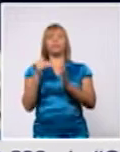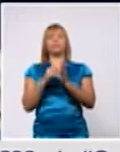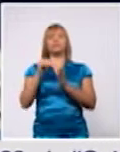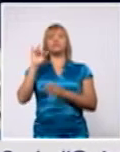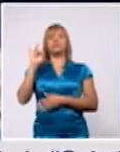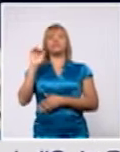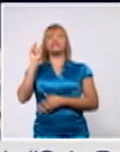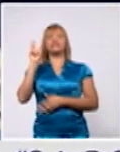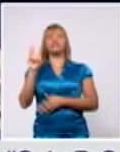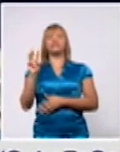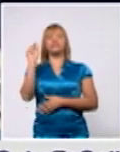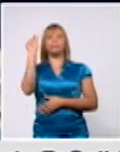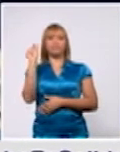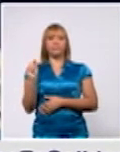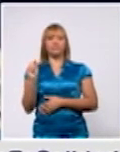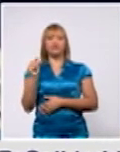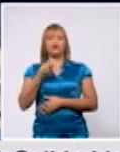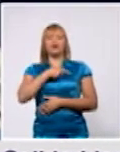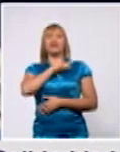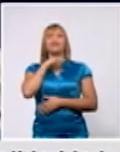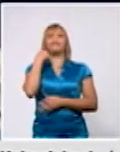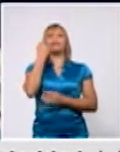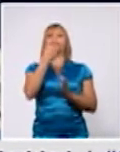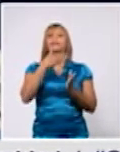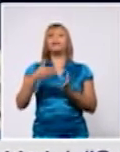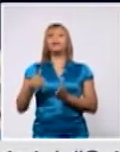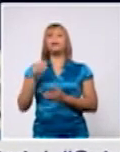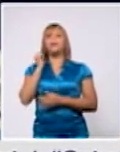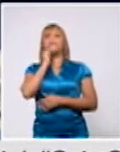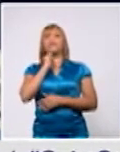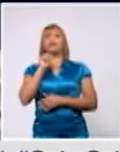States. Next is Brazil, with